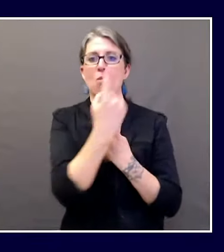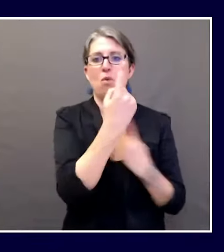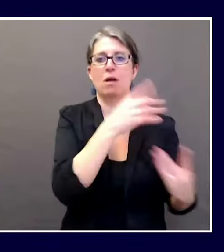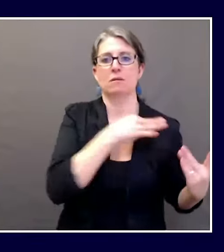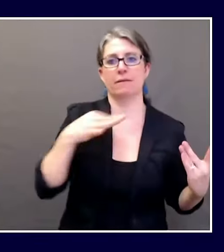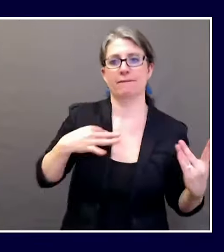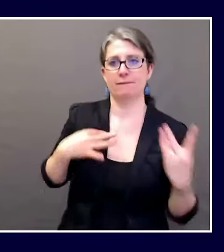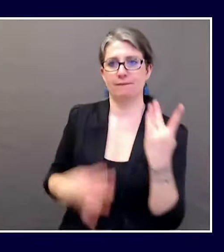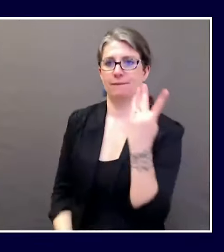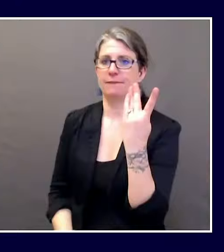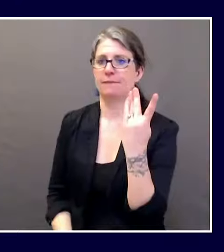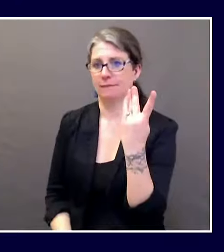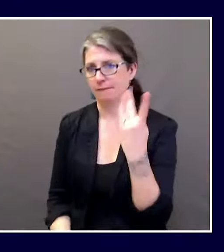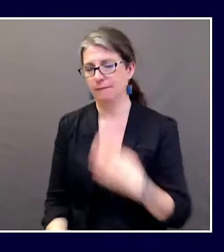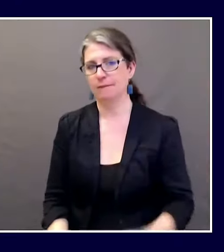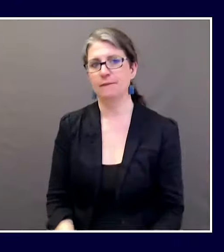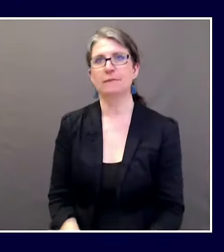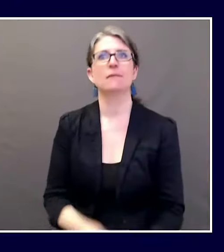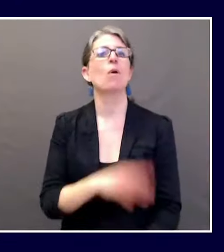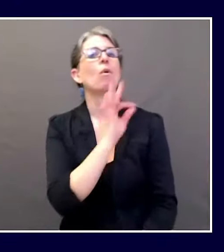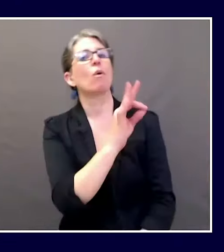Over to Caitlin Andrews next.